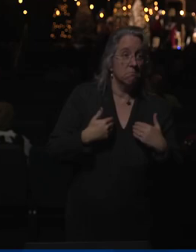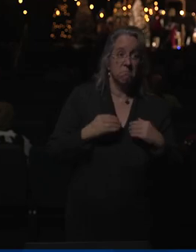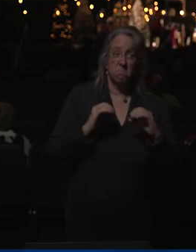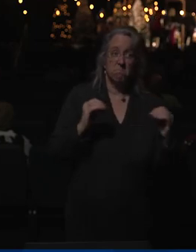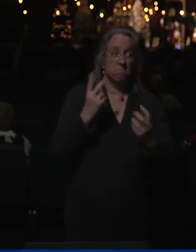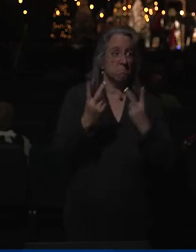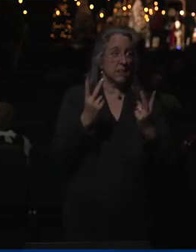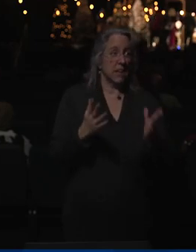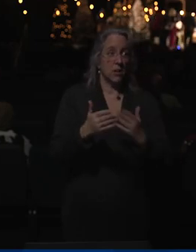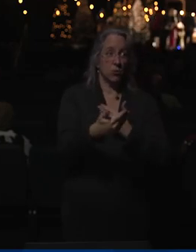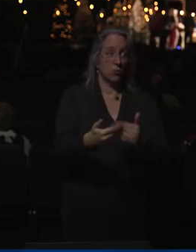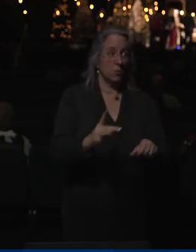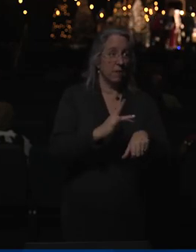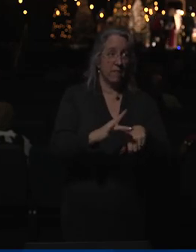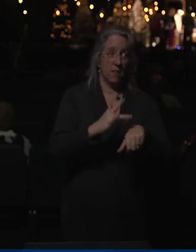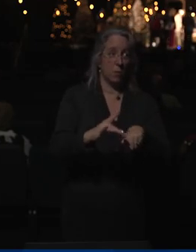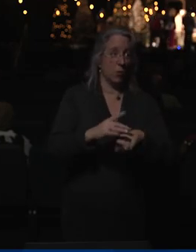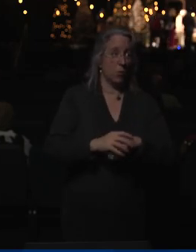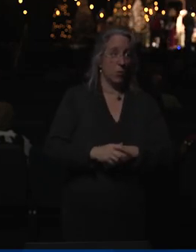them.